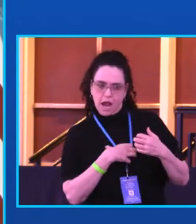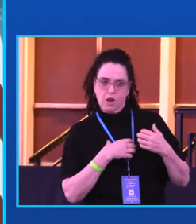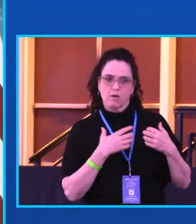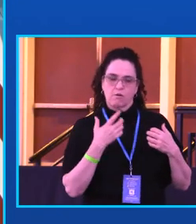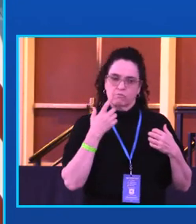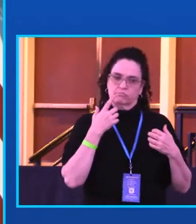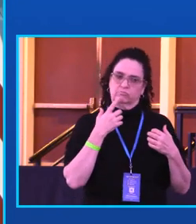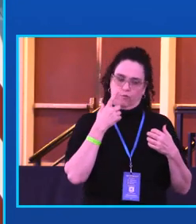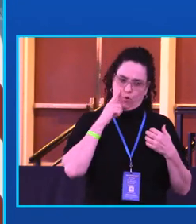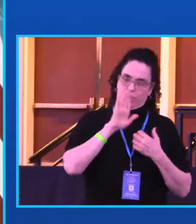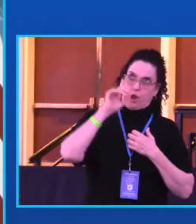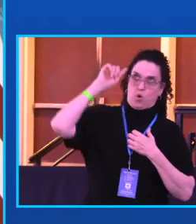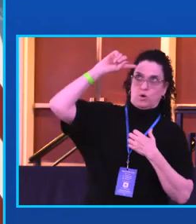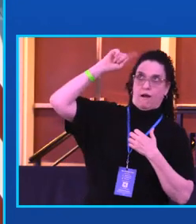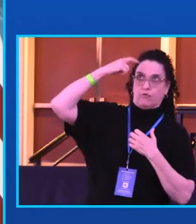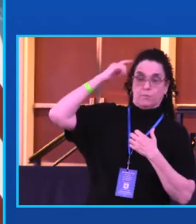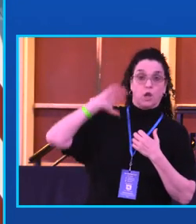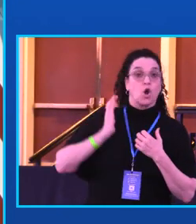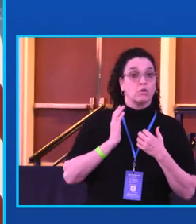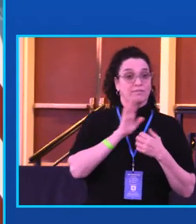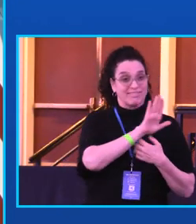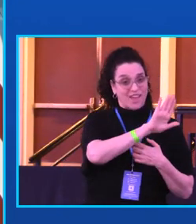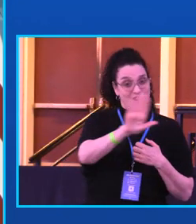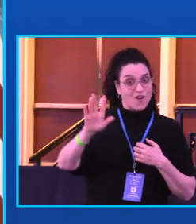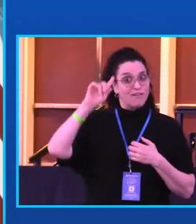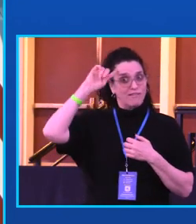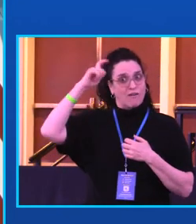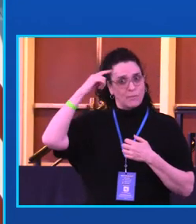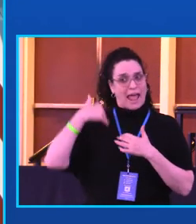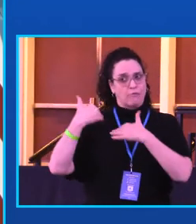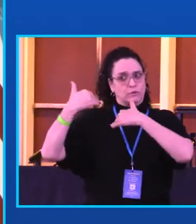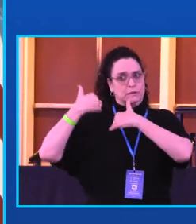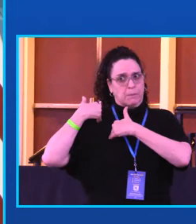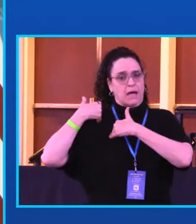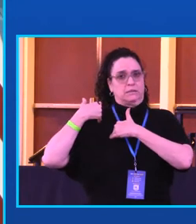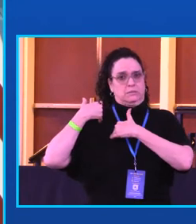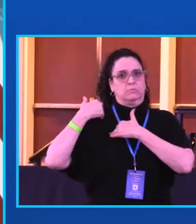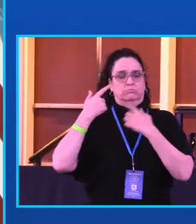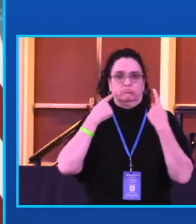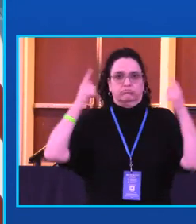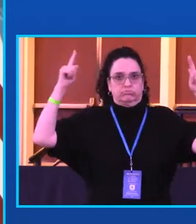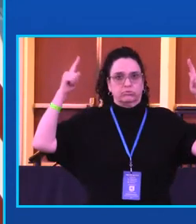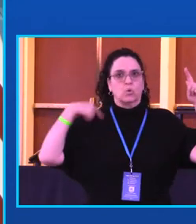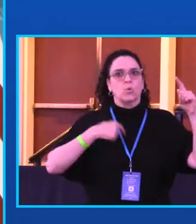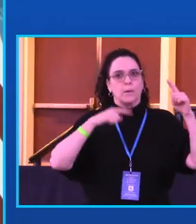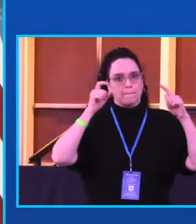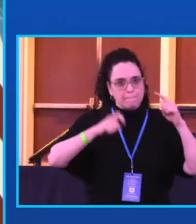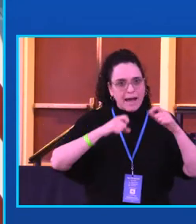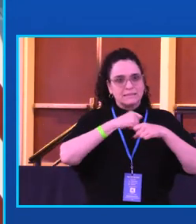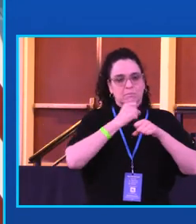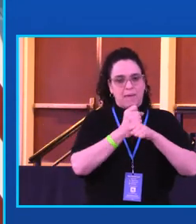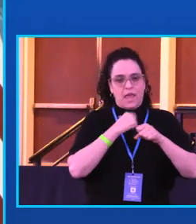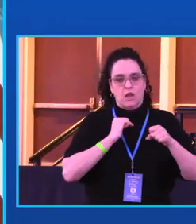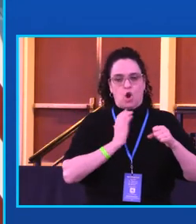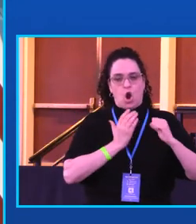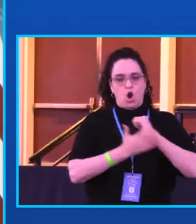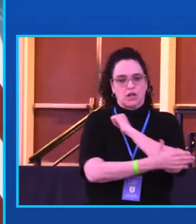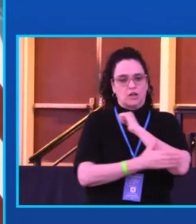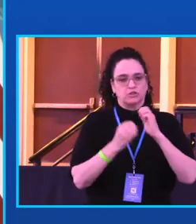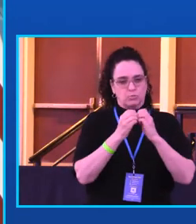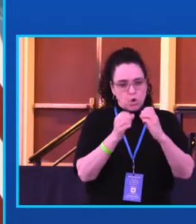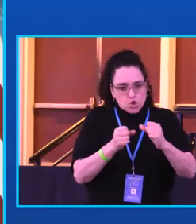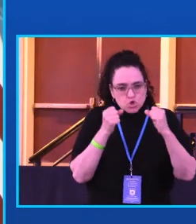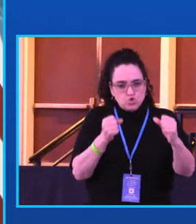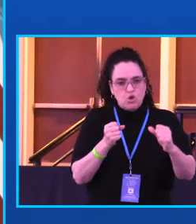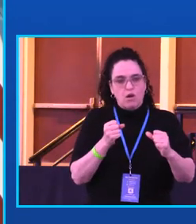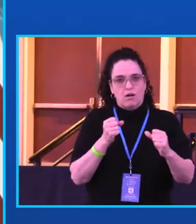a responsibility to deliver, to uplift our nation and to strengthen it. That's at the core of the work